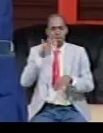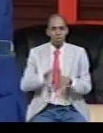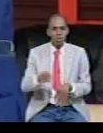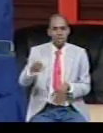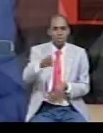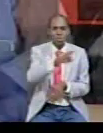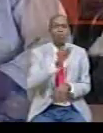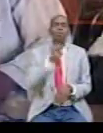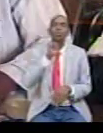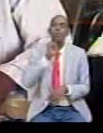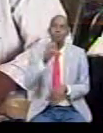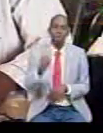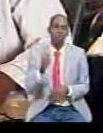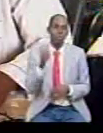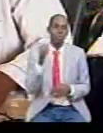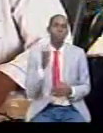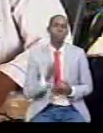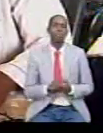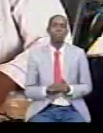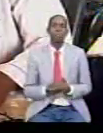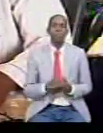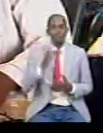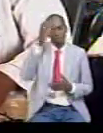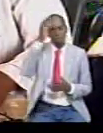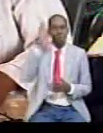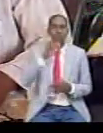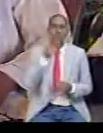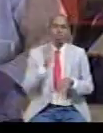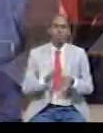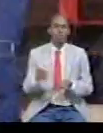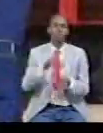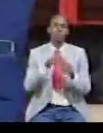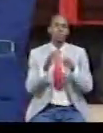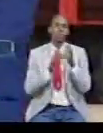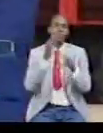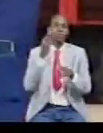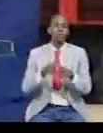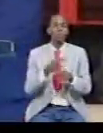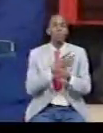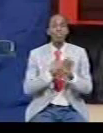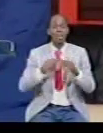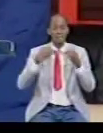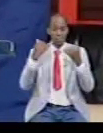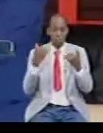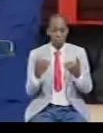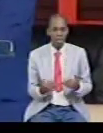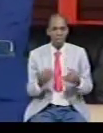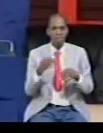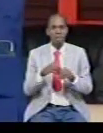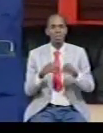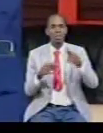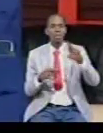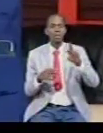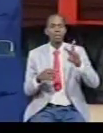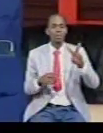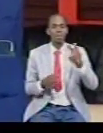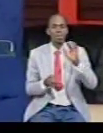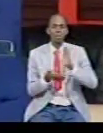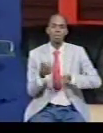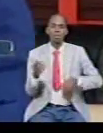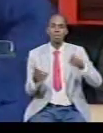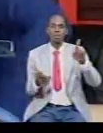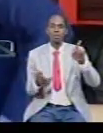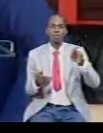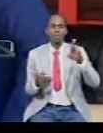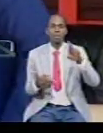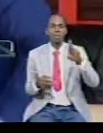aloud, they will not touch you. And now in Revelation chapter 21, I'm